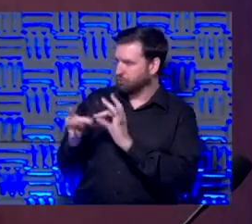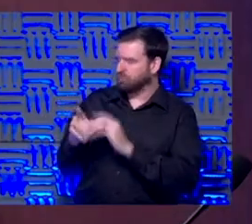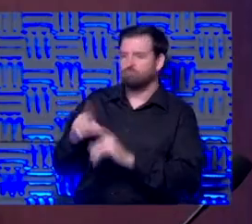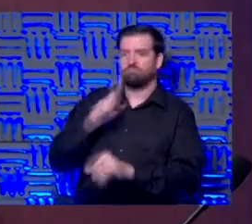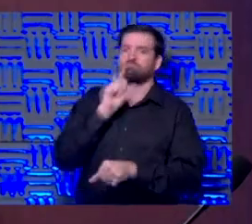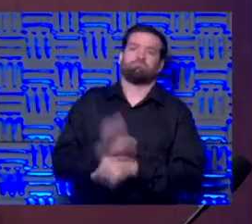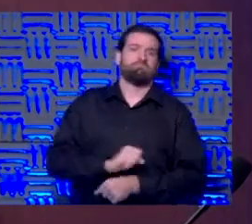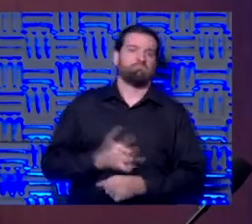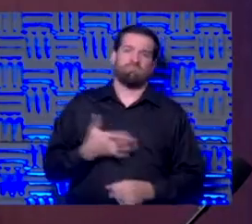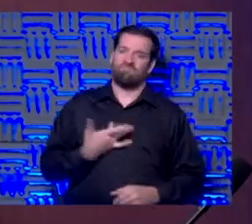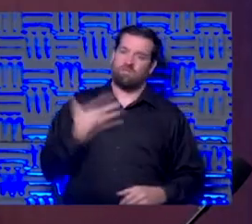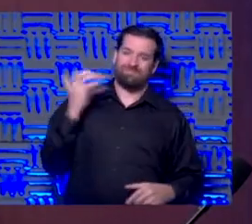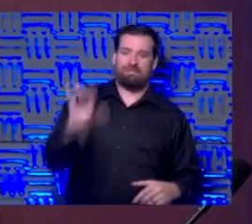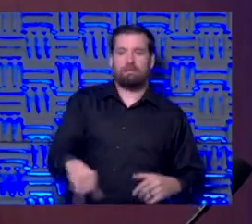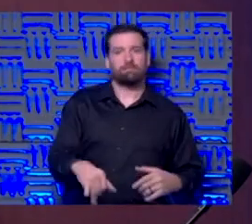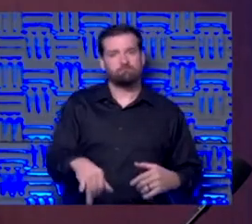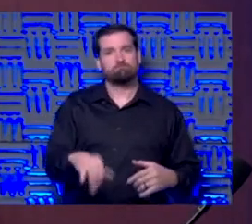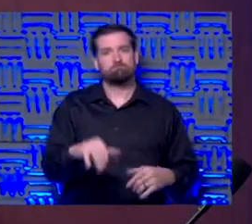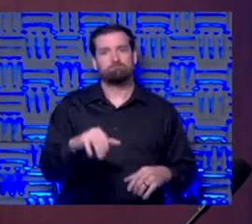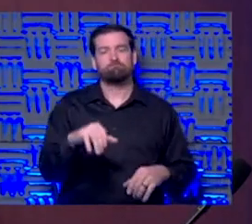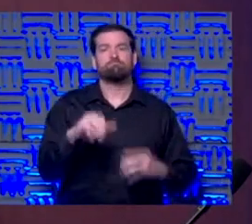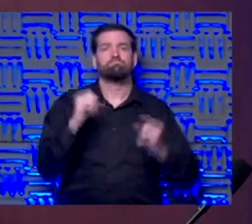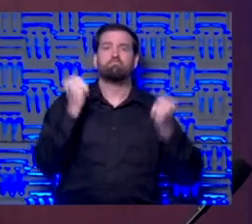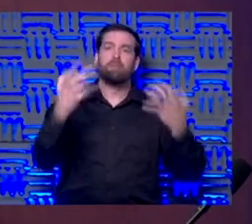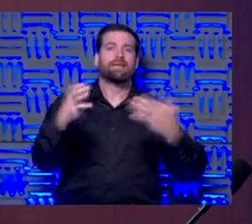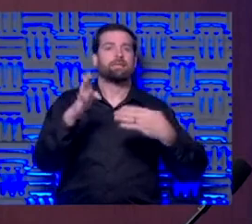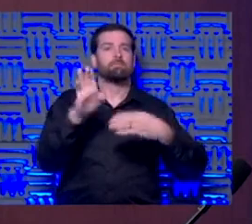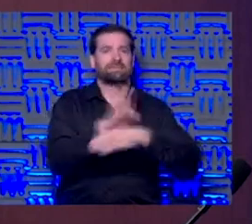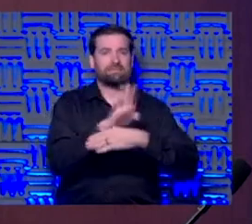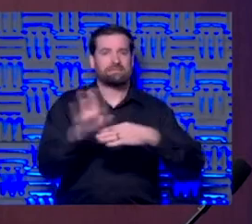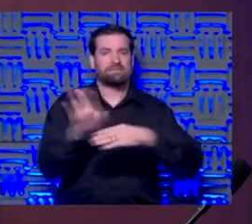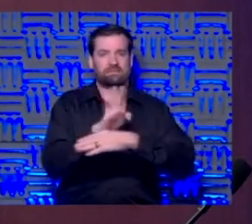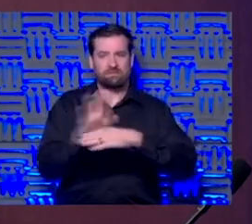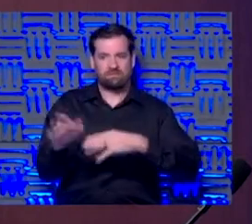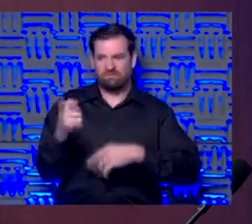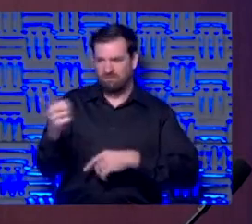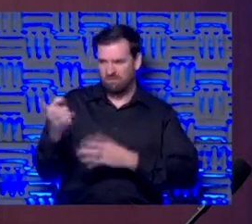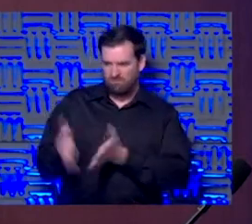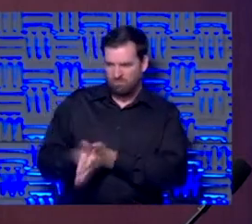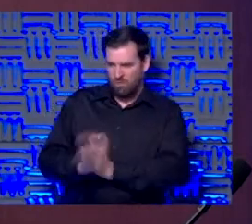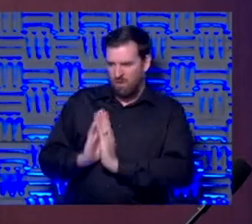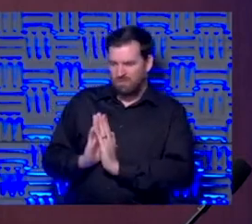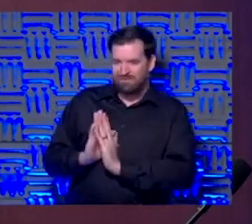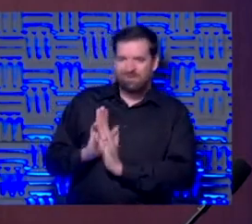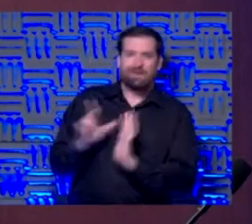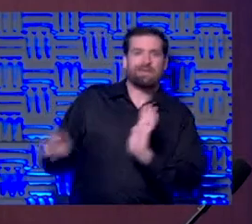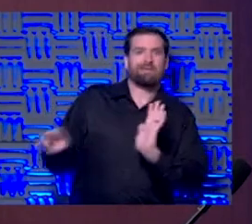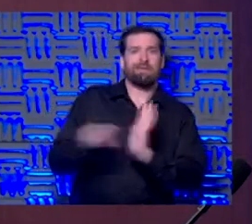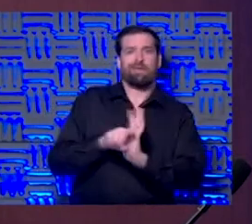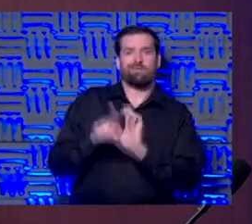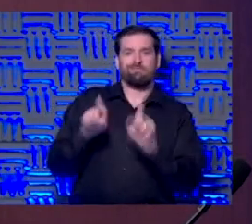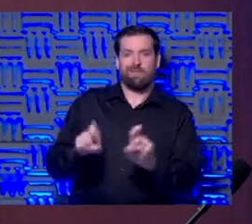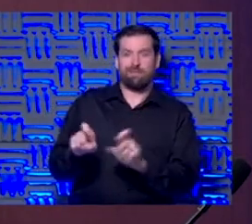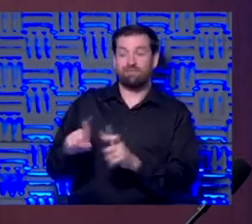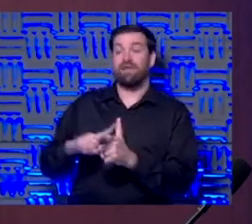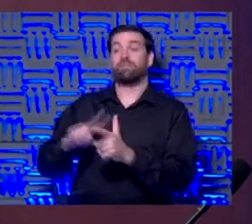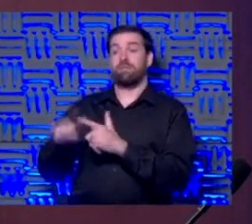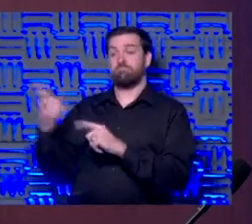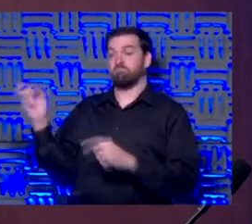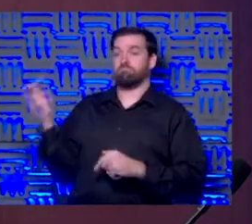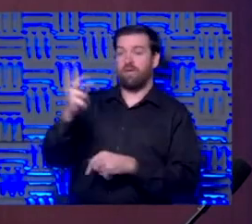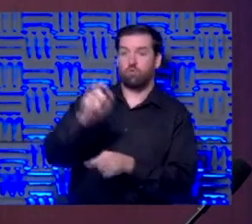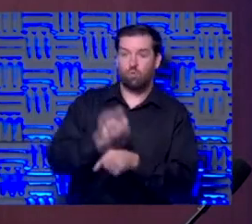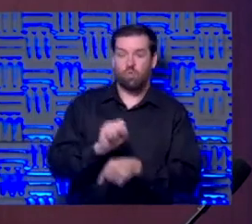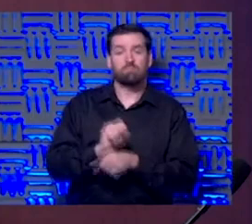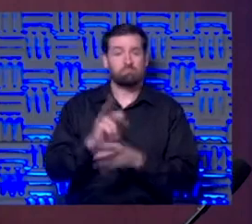how we feel in Wyandotte County. Yeah. We've had a lot of businesses request that people get a negative test, mm-hmm. you know, before coming back to work. So